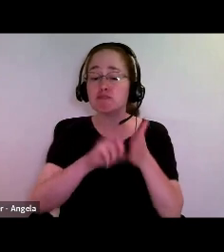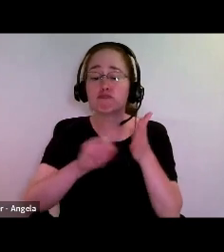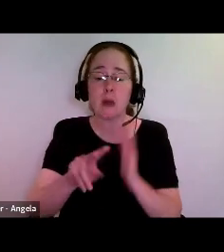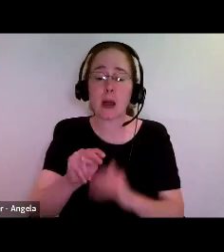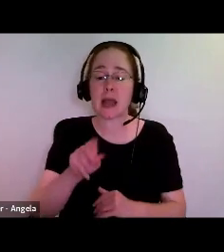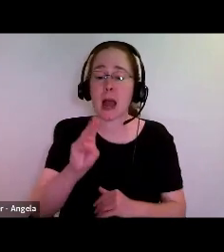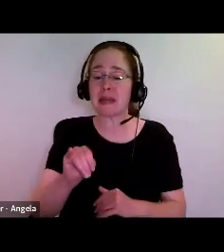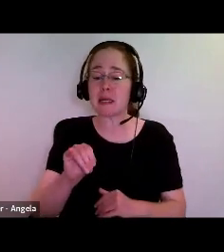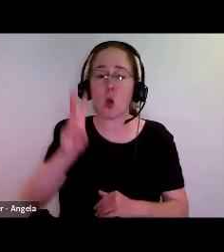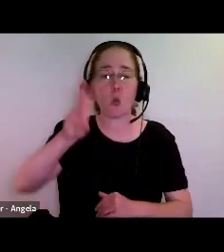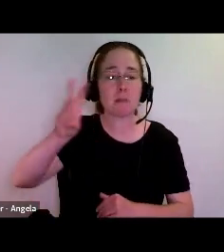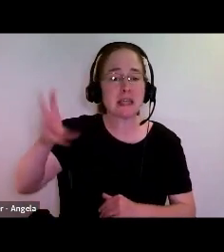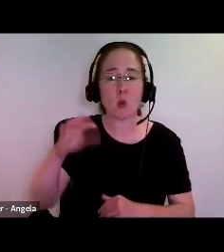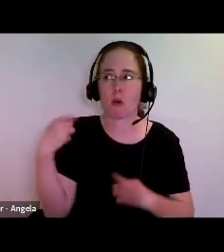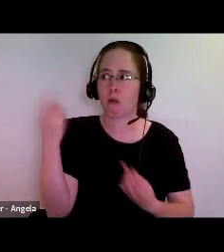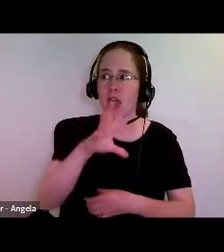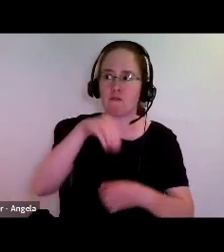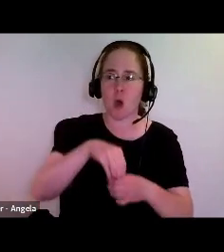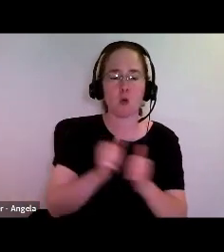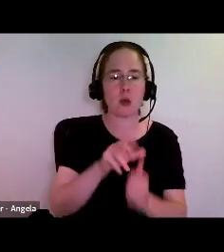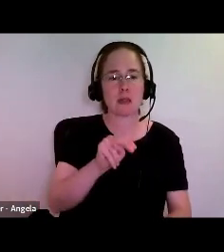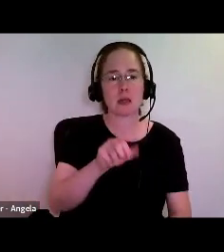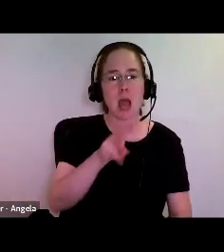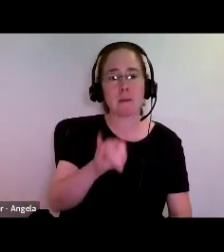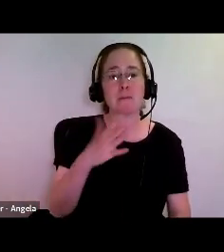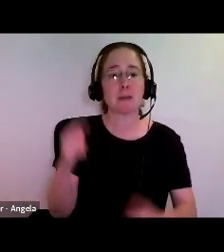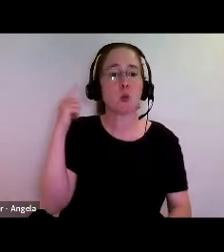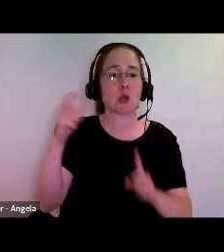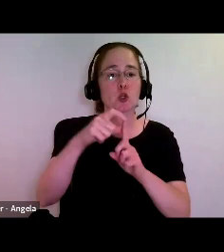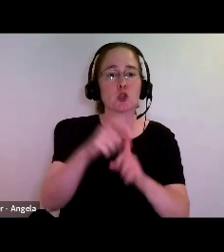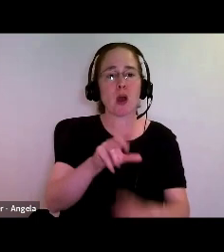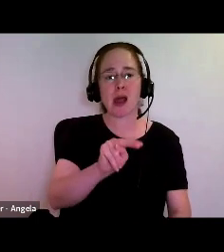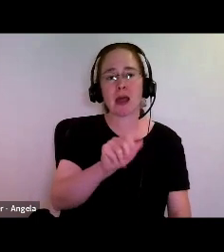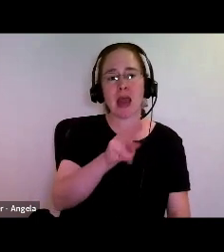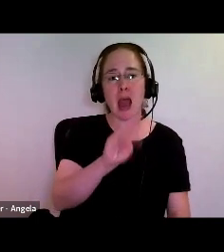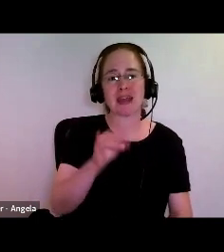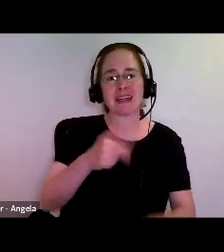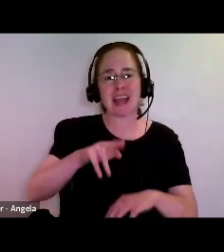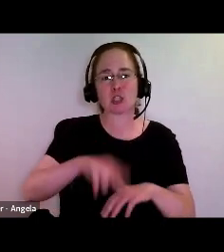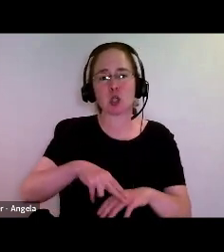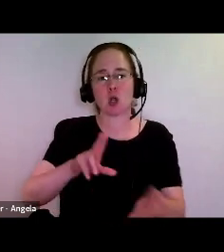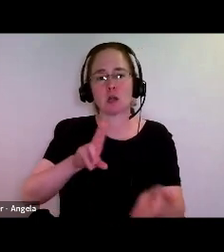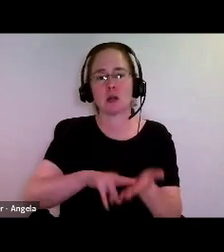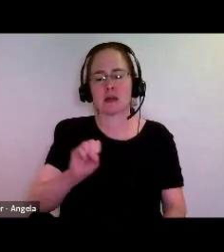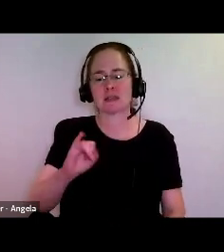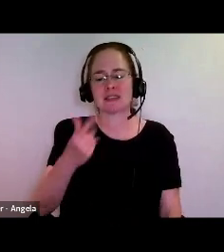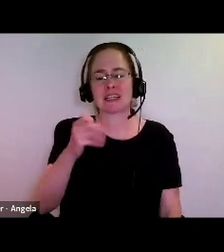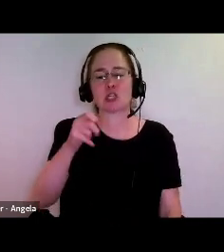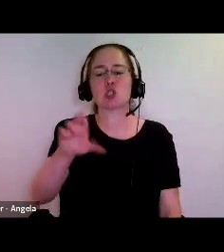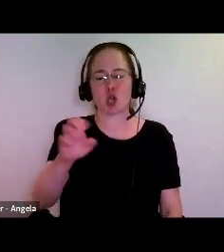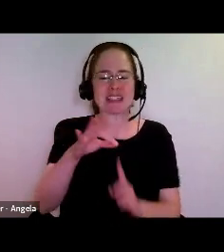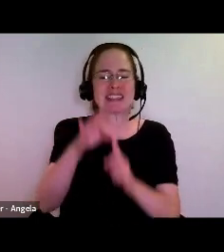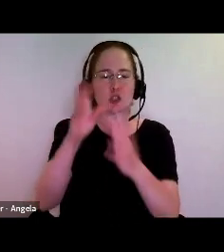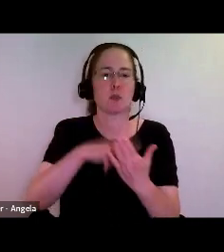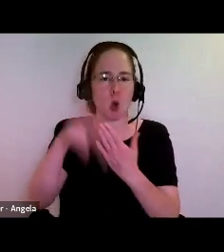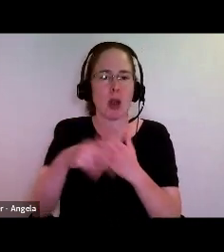NAMI's website, or if you've been involved with a NAMI organization, you may hear the term NAMI National Signature Programs. NAMI has a lot